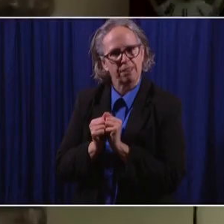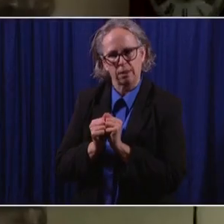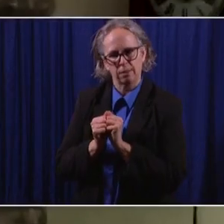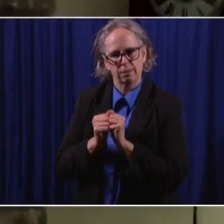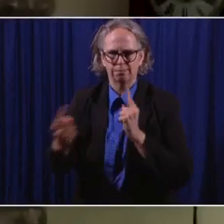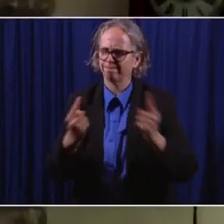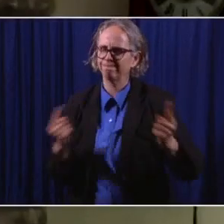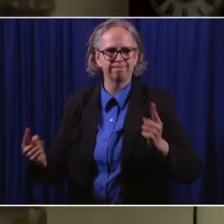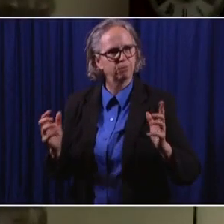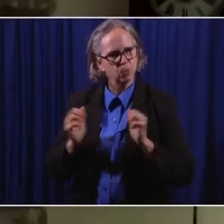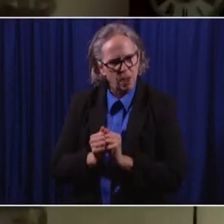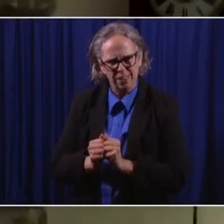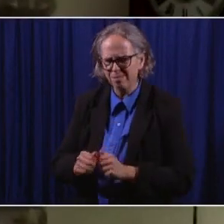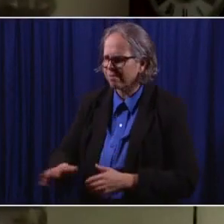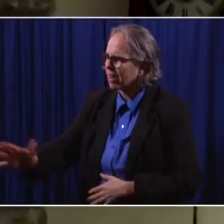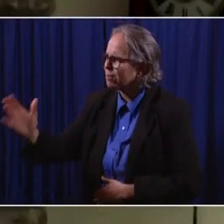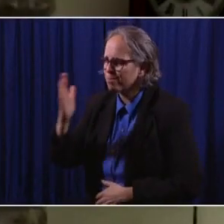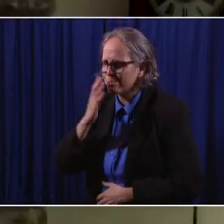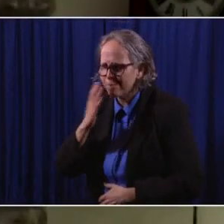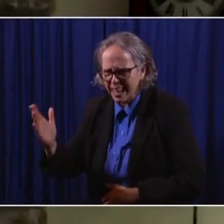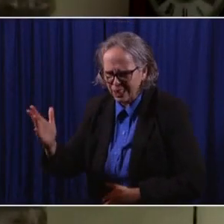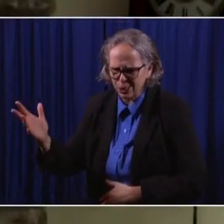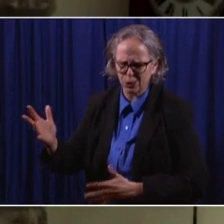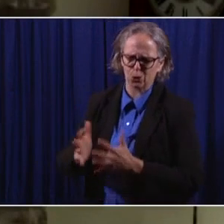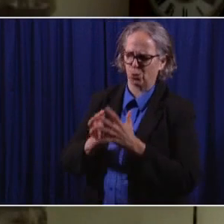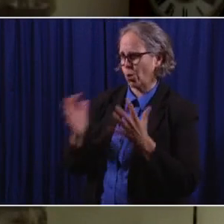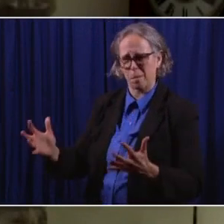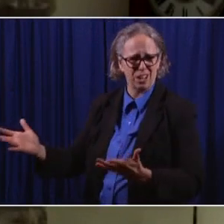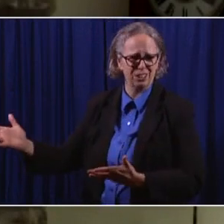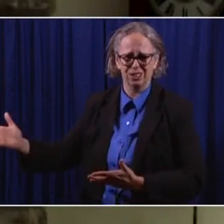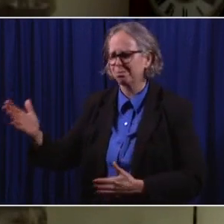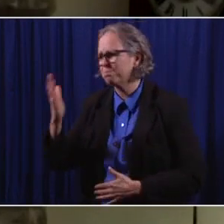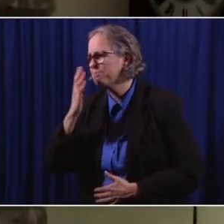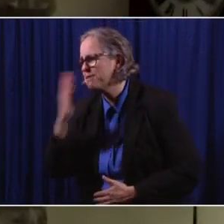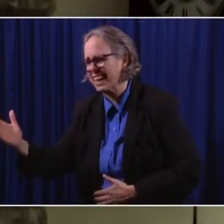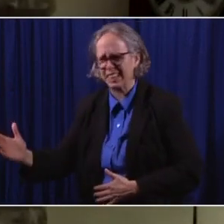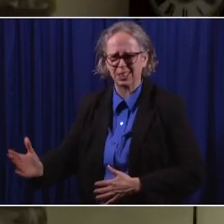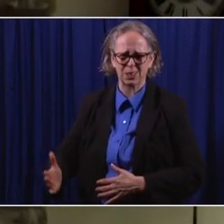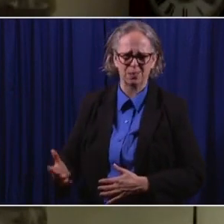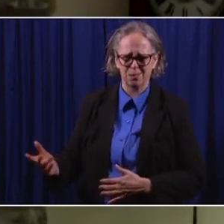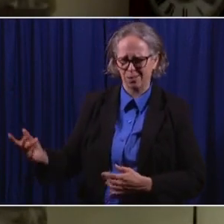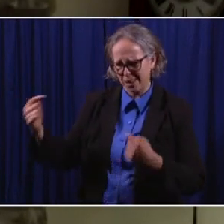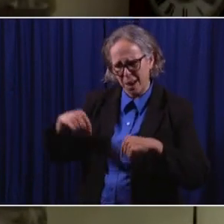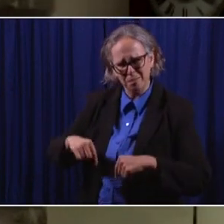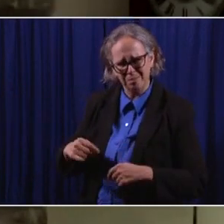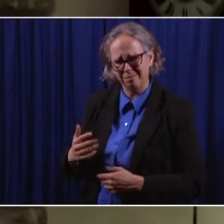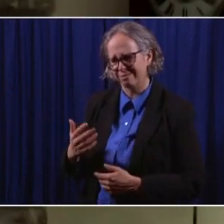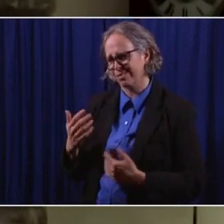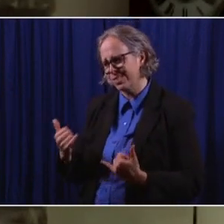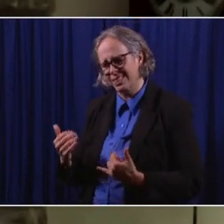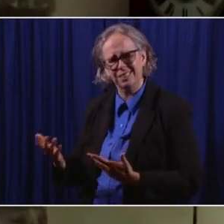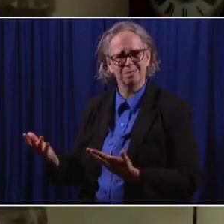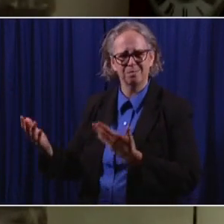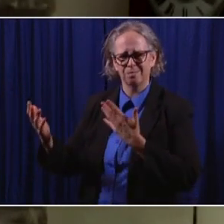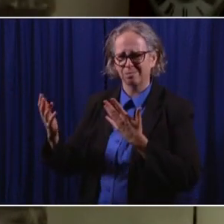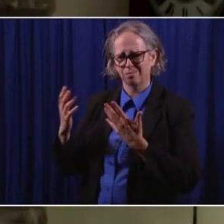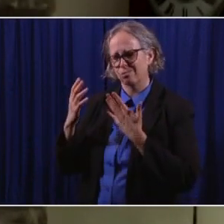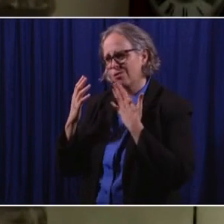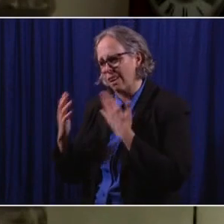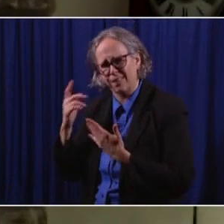Well, thank you very much for doing that, and thank you for coming on today. We were very grateful,